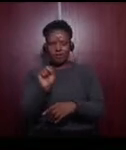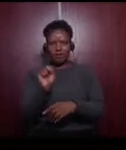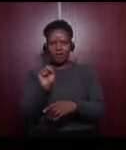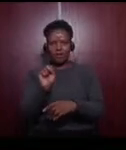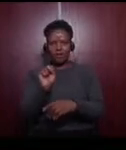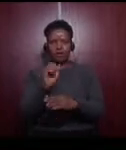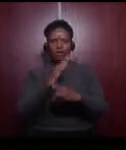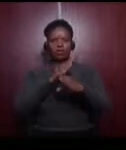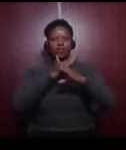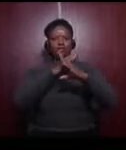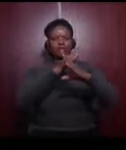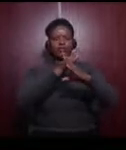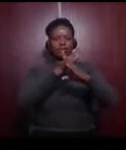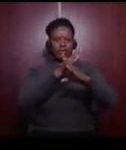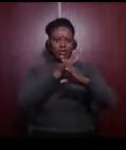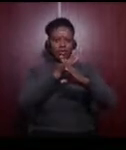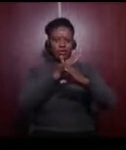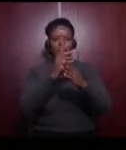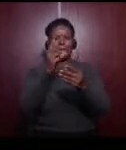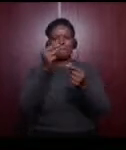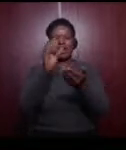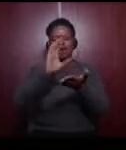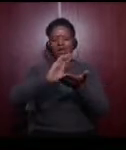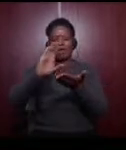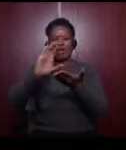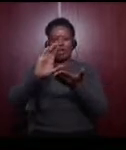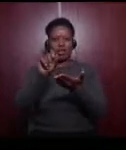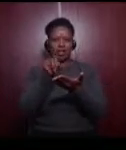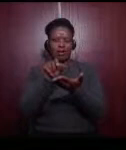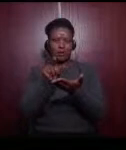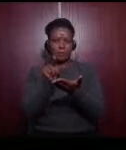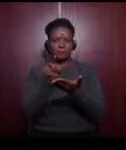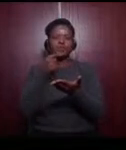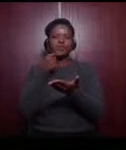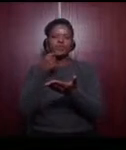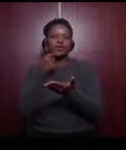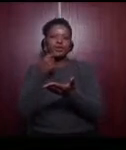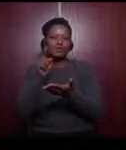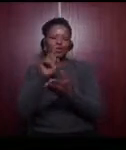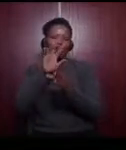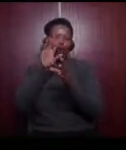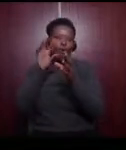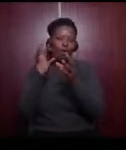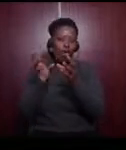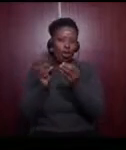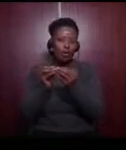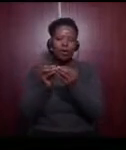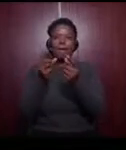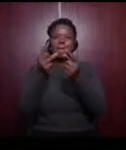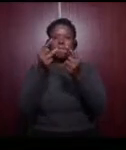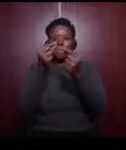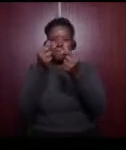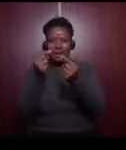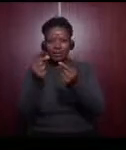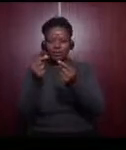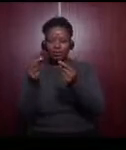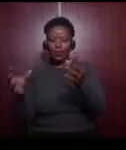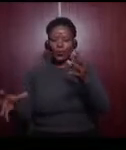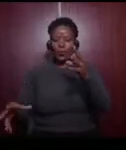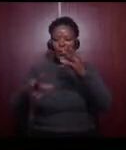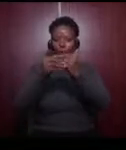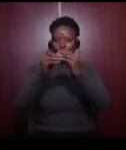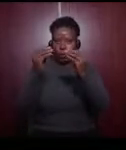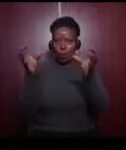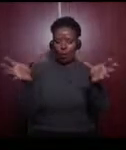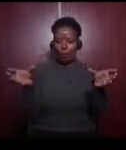Fund. So you say you are amalgamating all the funds in one fund. So what about